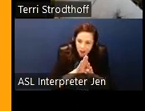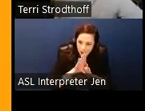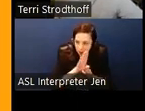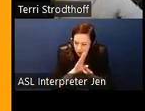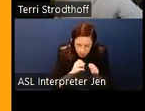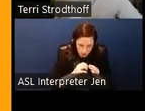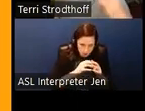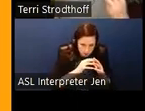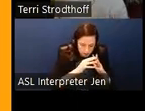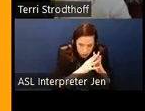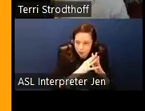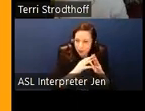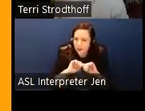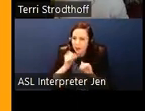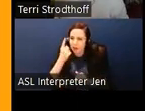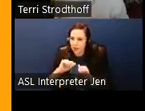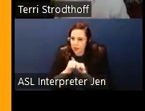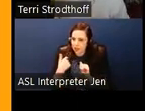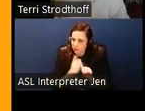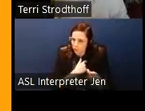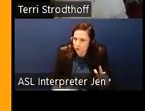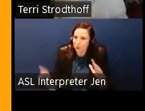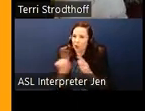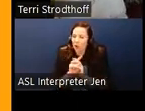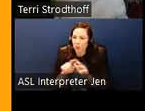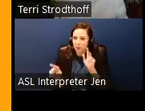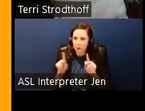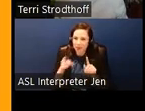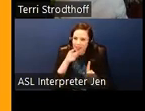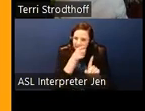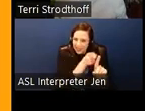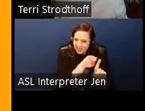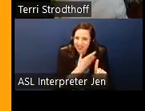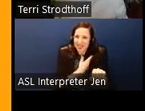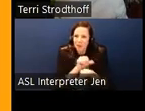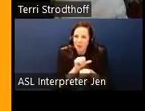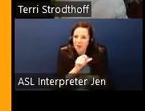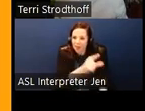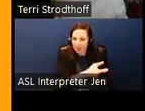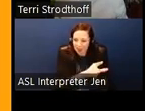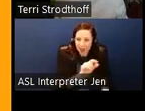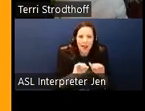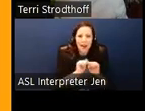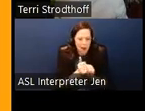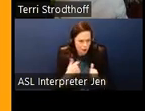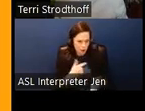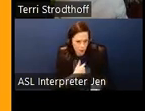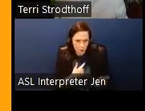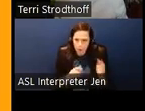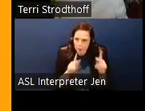up with people, is that this is the work that we're doing. How do we support people in reconnecting back to their authentic